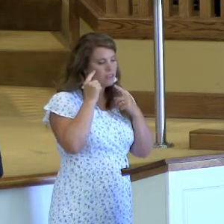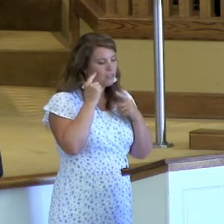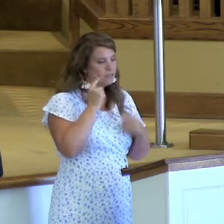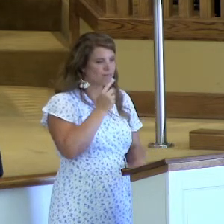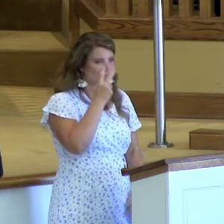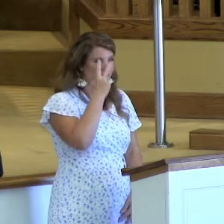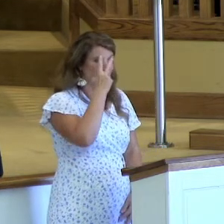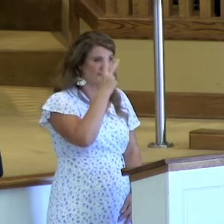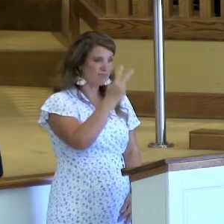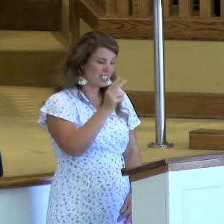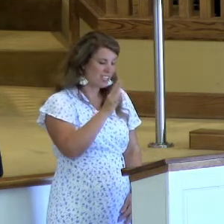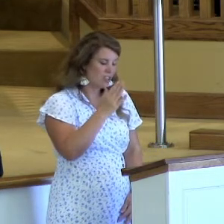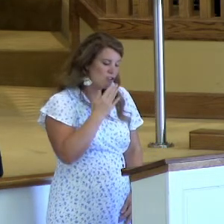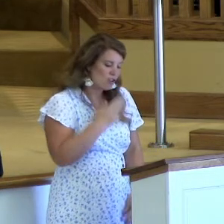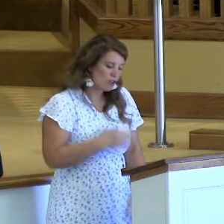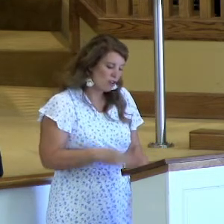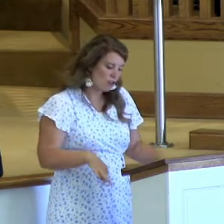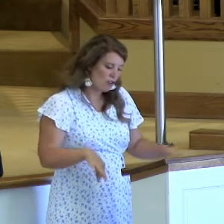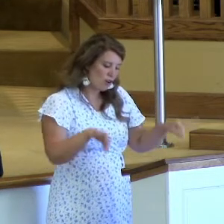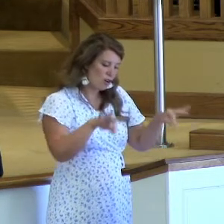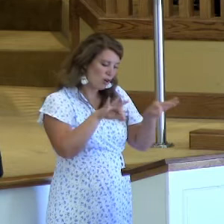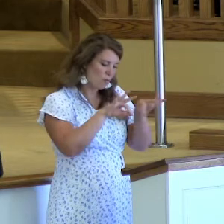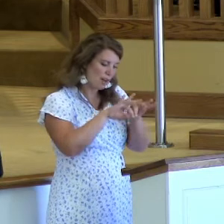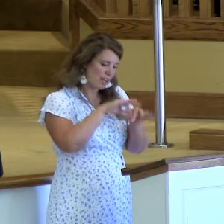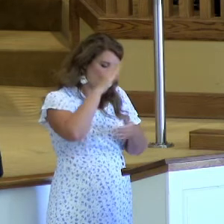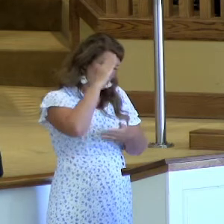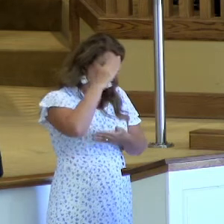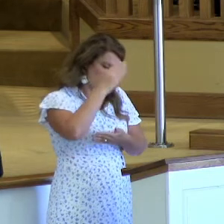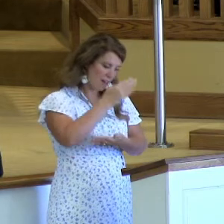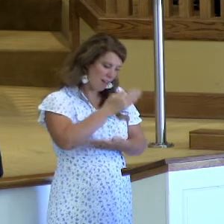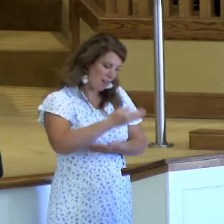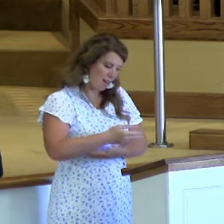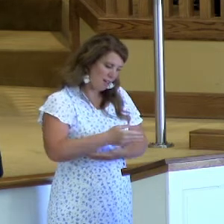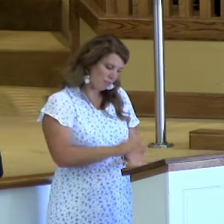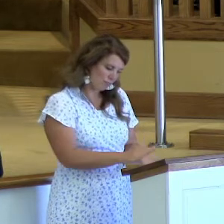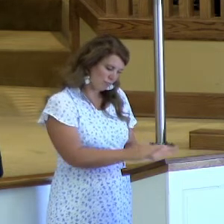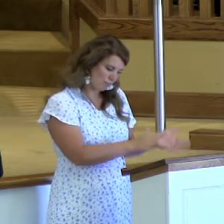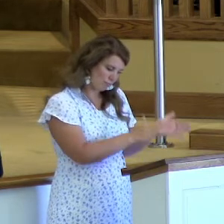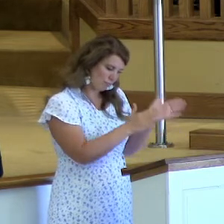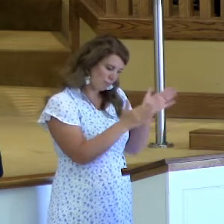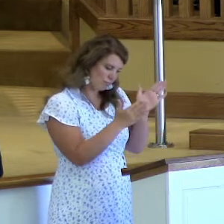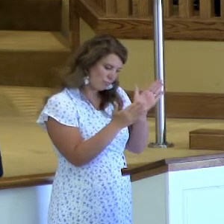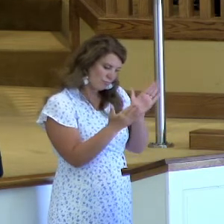tears fall down, to see her precious son.